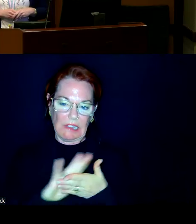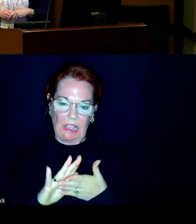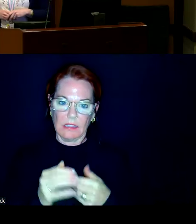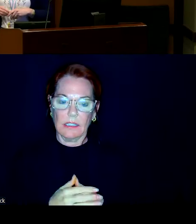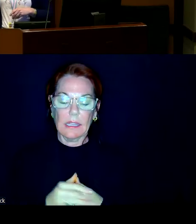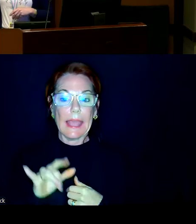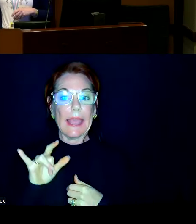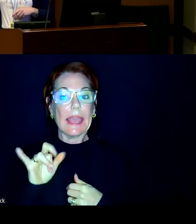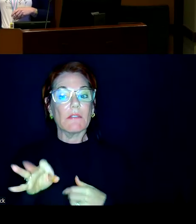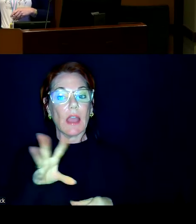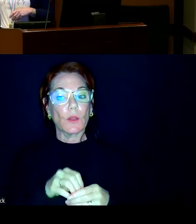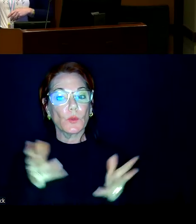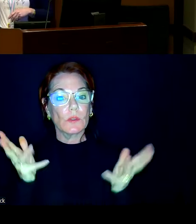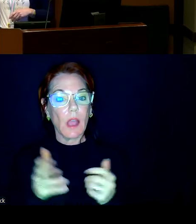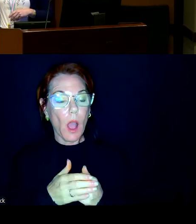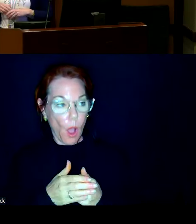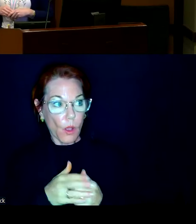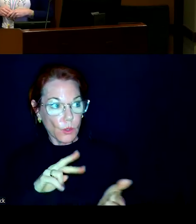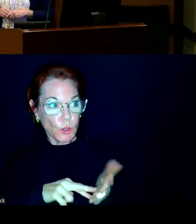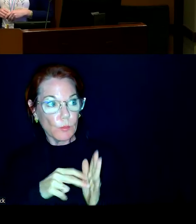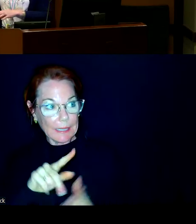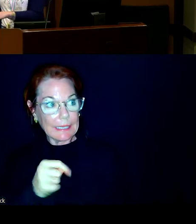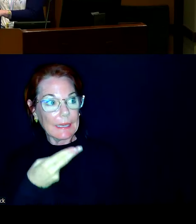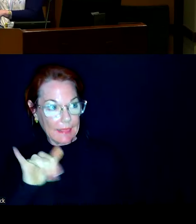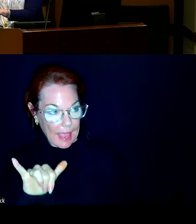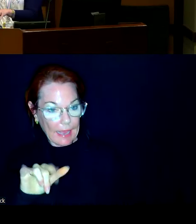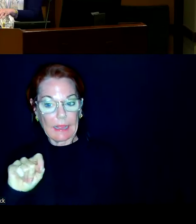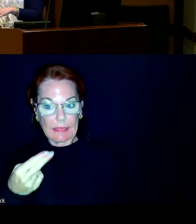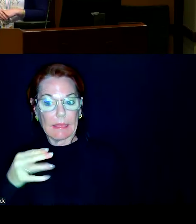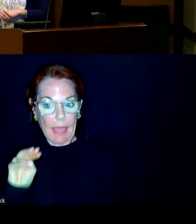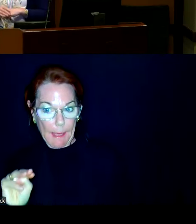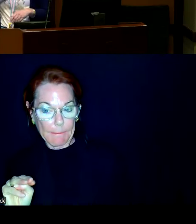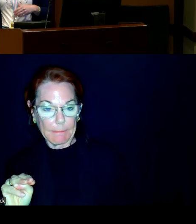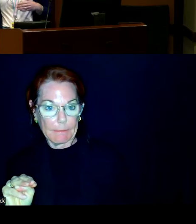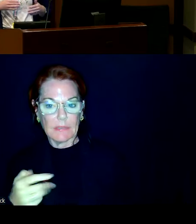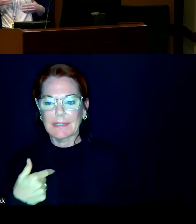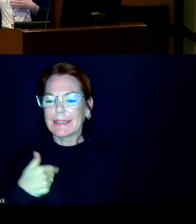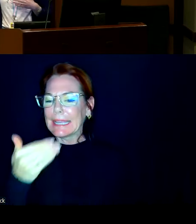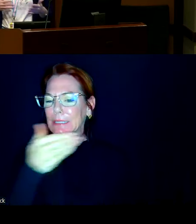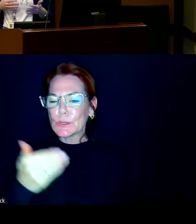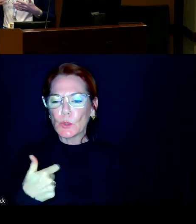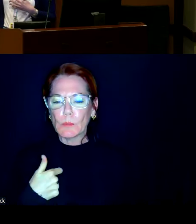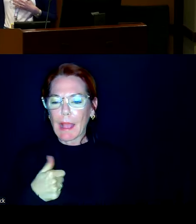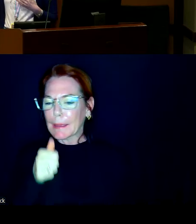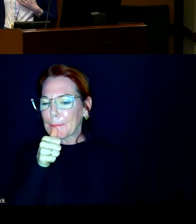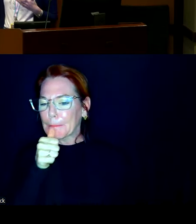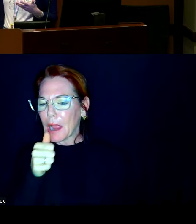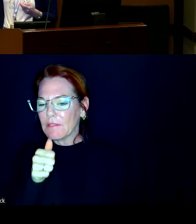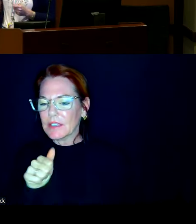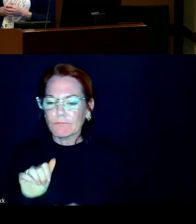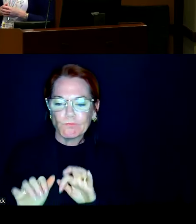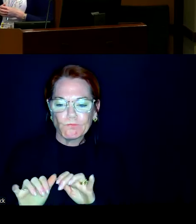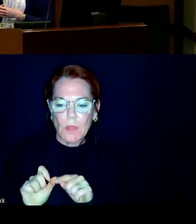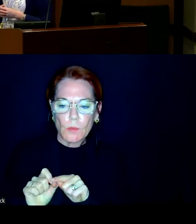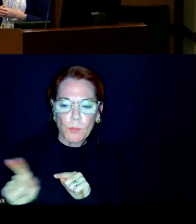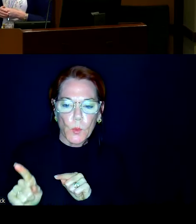the conversation, oh, you mean they, them. They use they, them pronouns. Or I can just type it in Zoom, a private message. I don't have to call somebody out because we have so